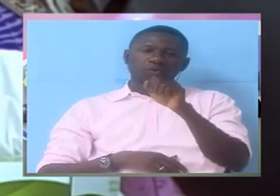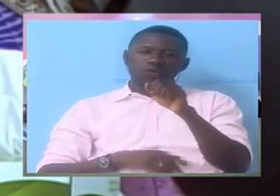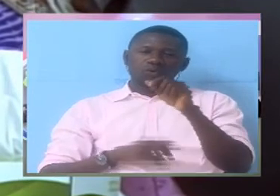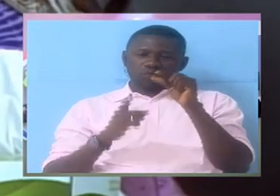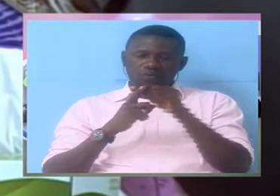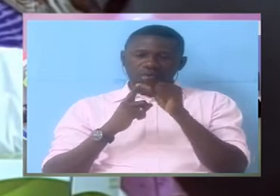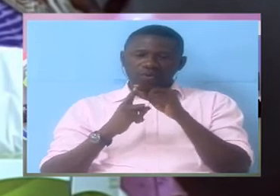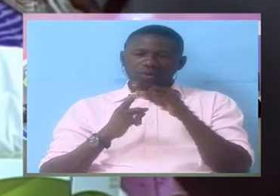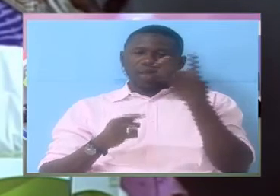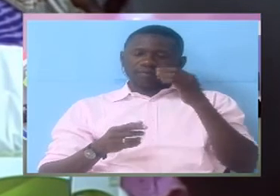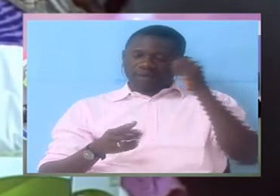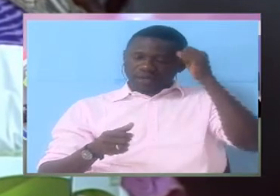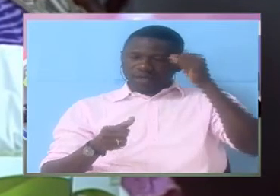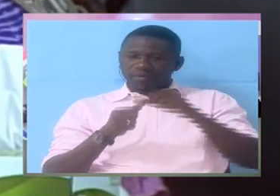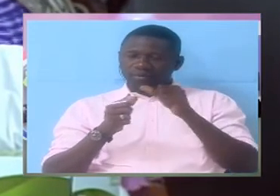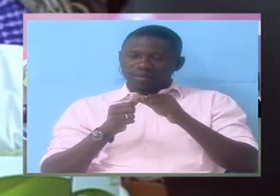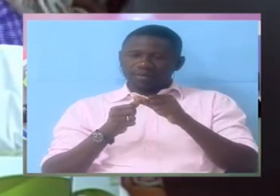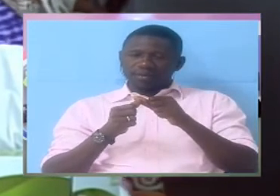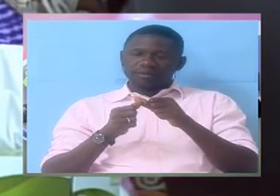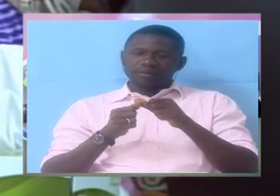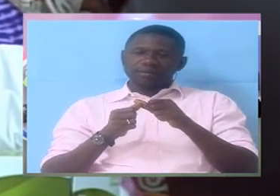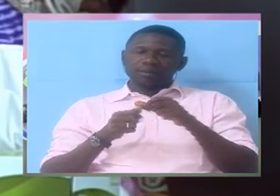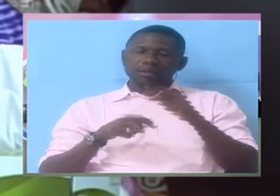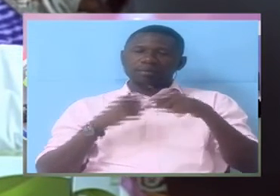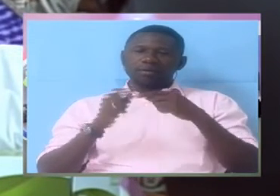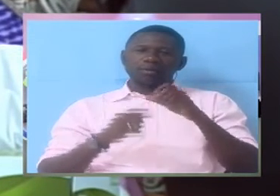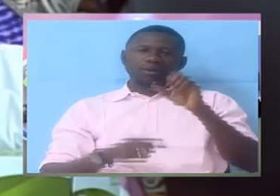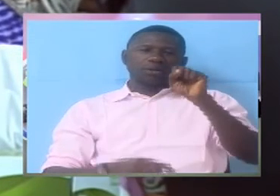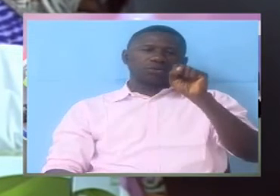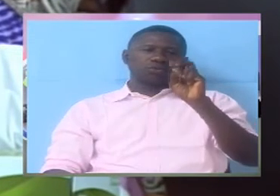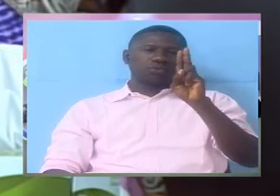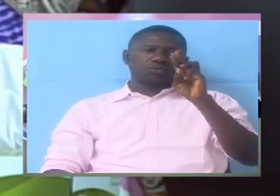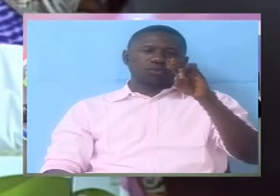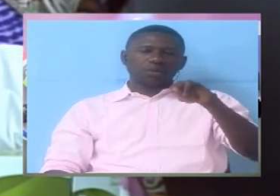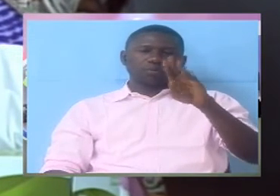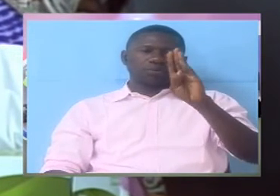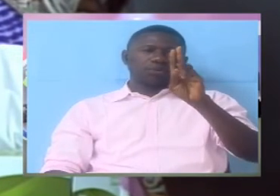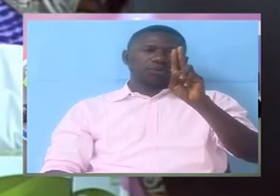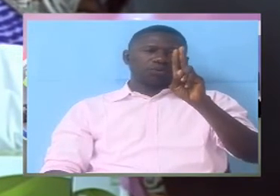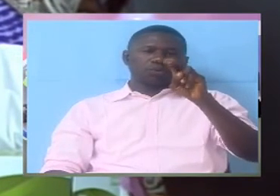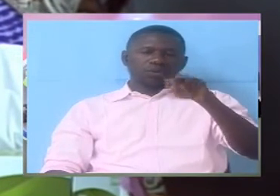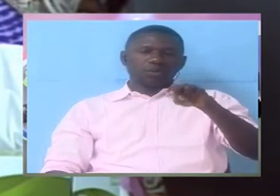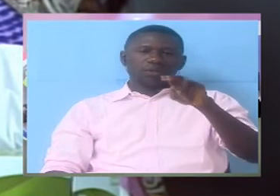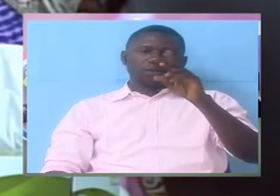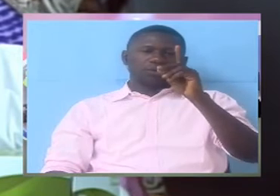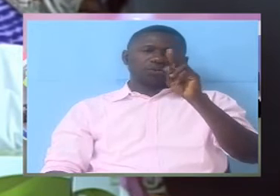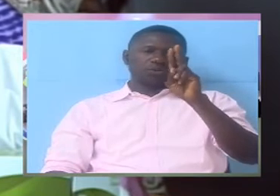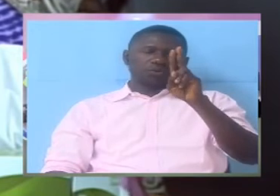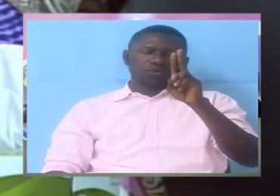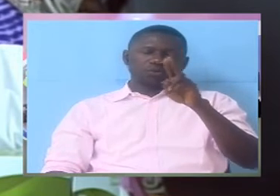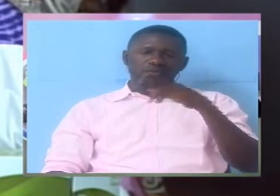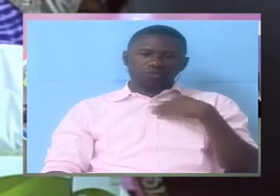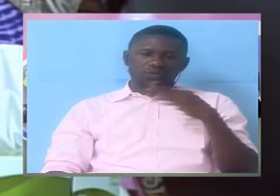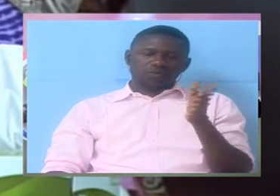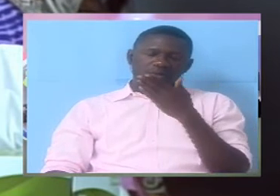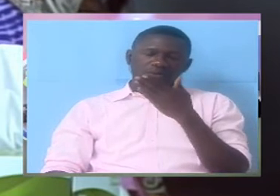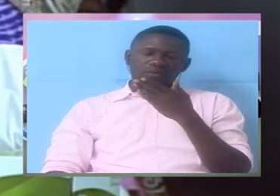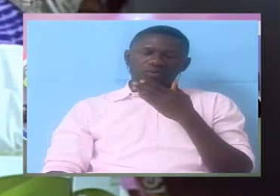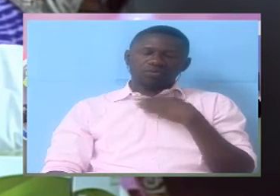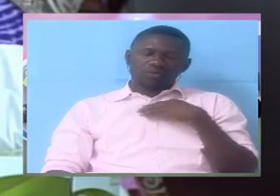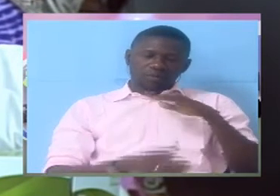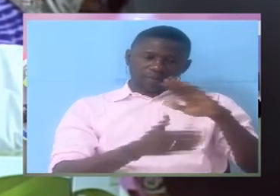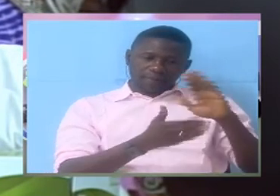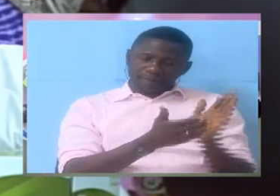nola. Sumbundu la korda menge. Altata jeka la bagasul be bondi. Altele jeka office oti. Fali ya sanne